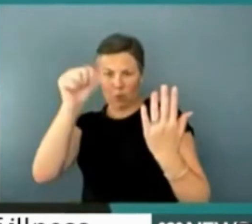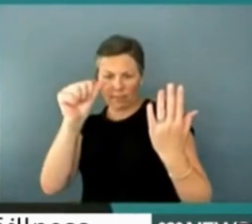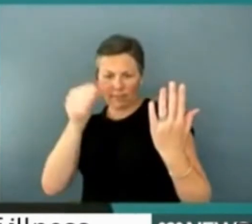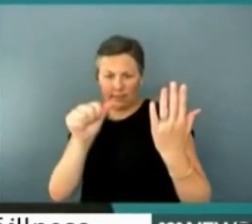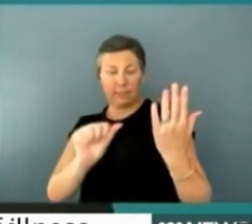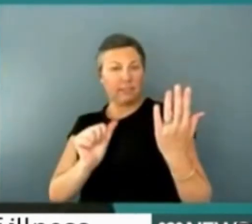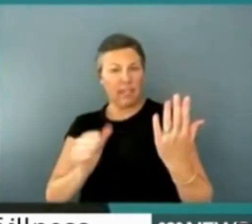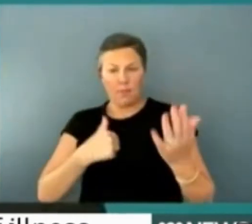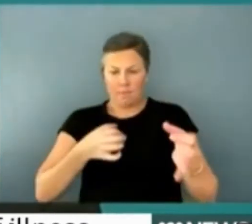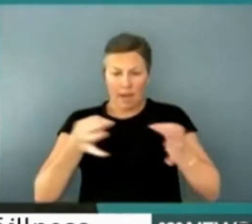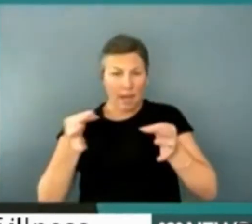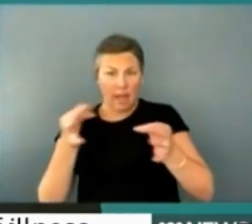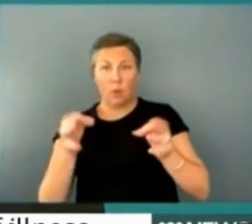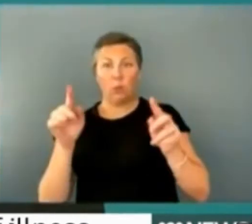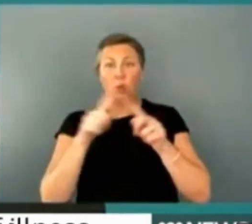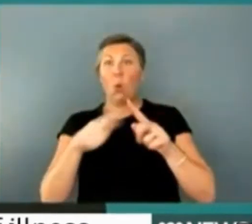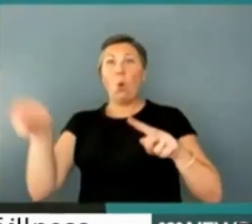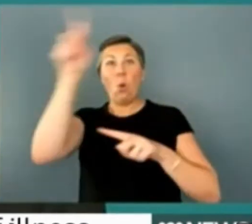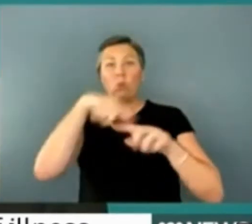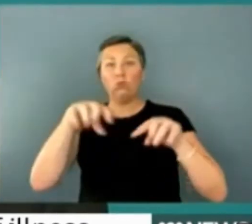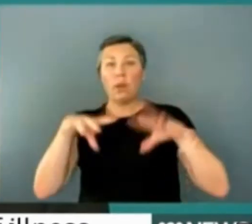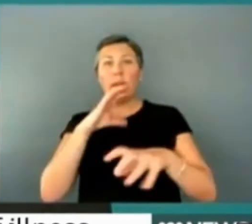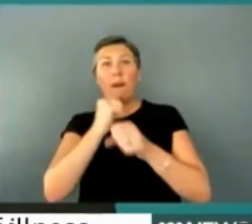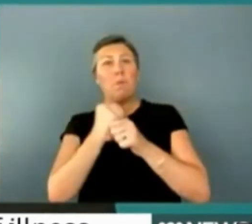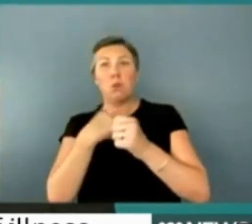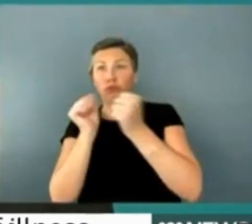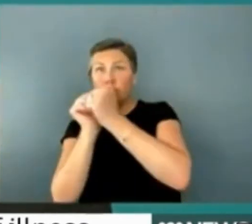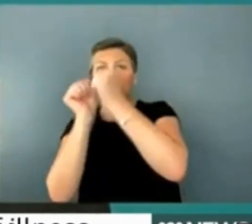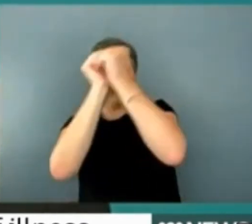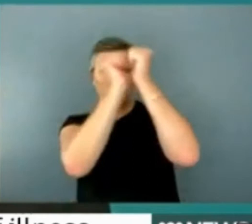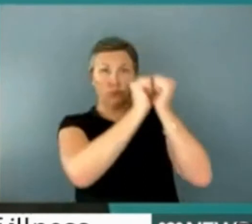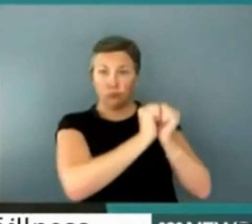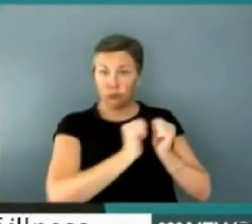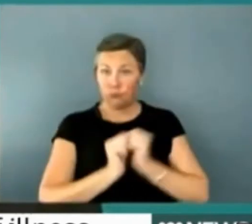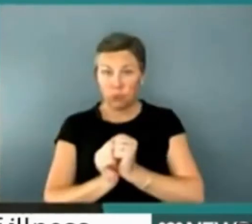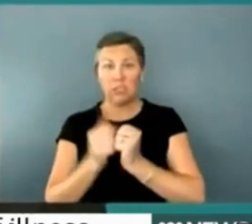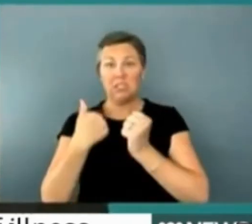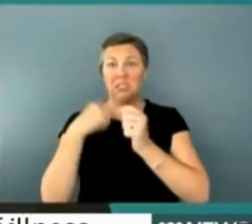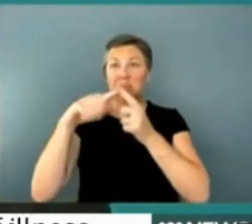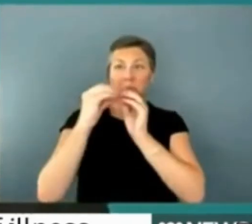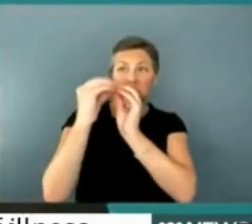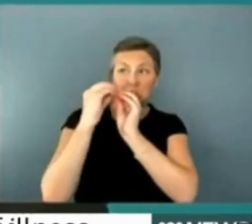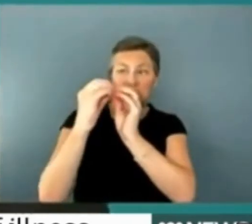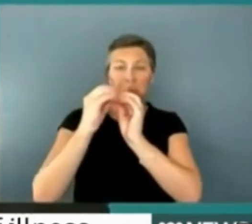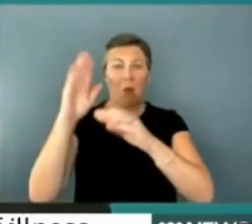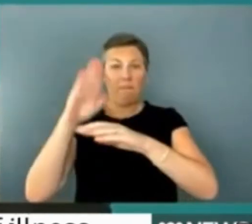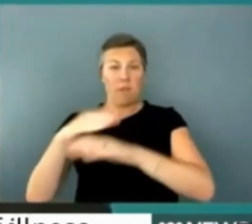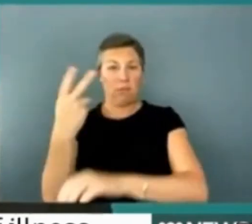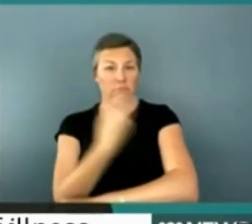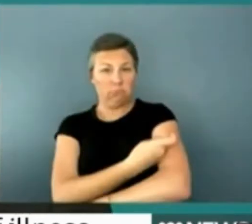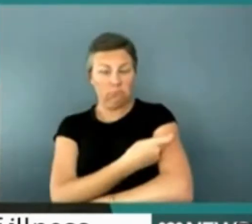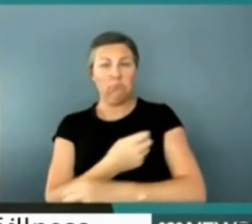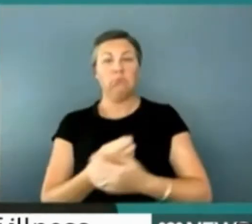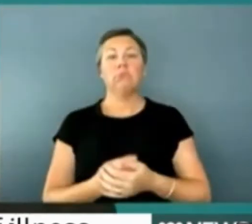every state and territory. We're in the second round of negotiations on that. Because the states and territories, of course, are very key